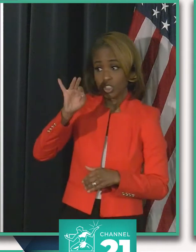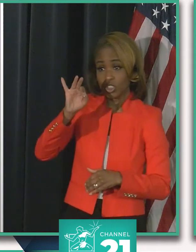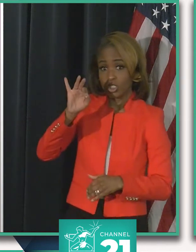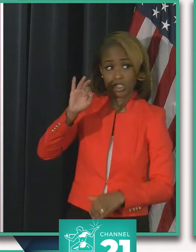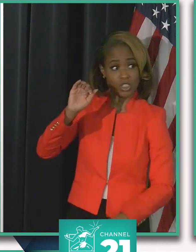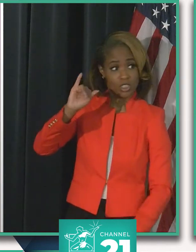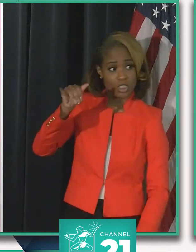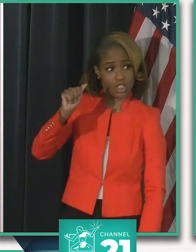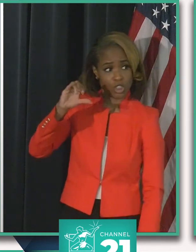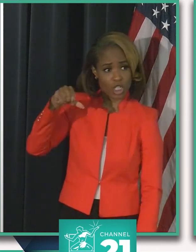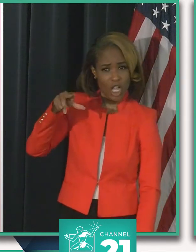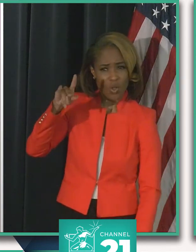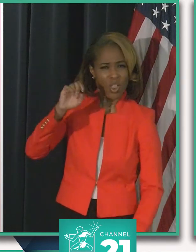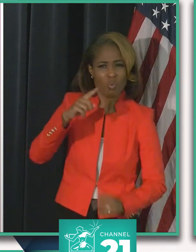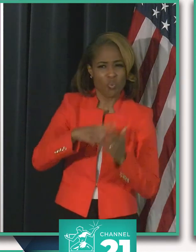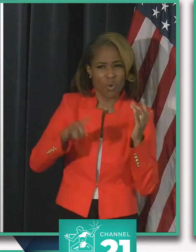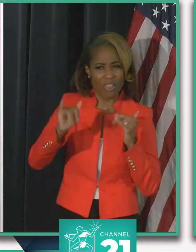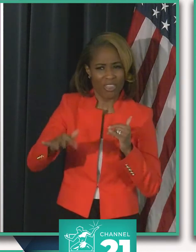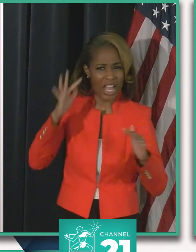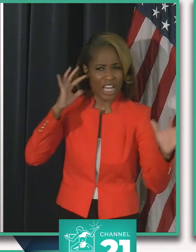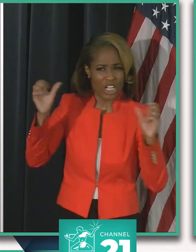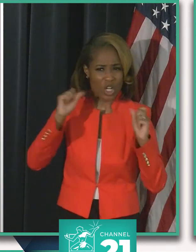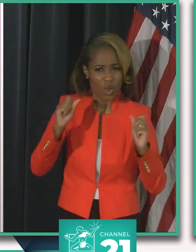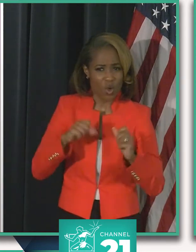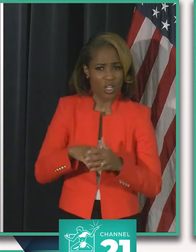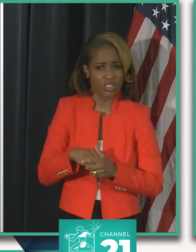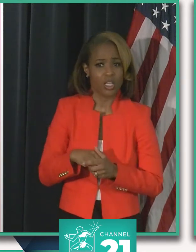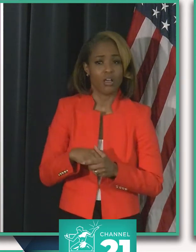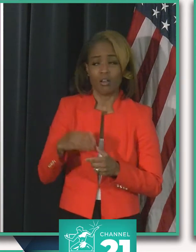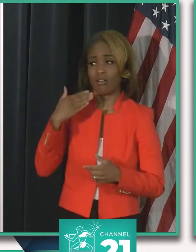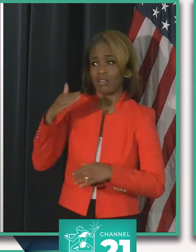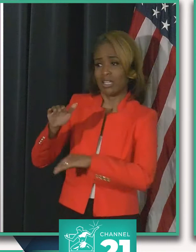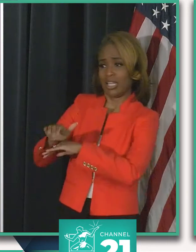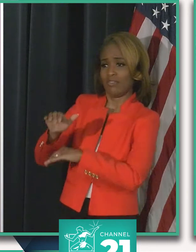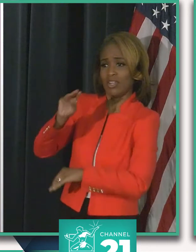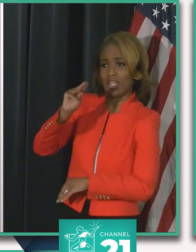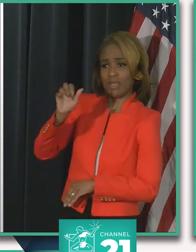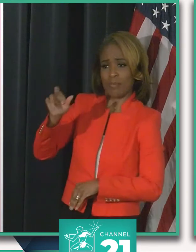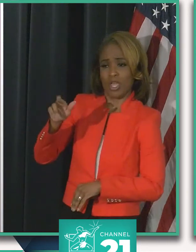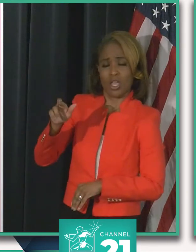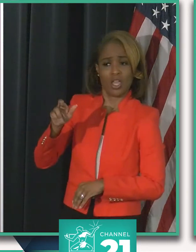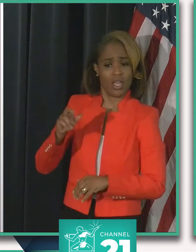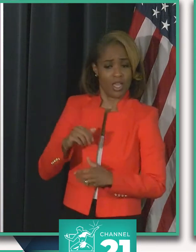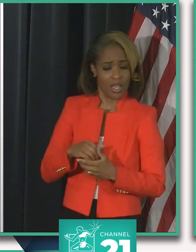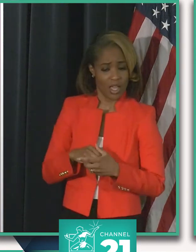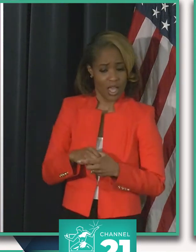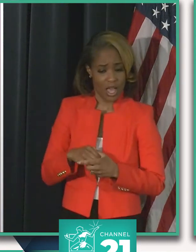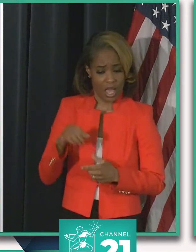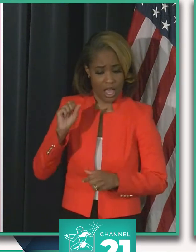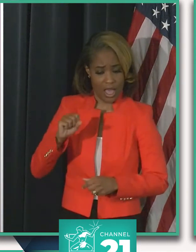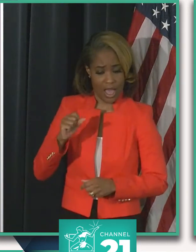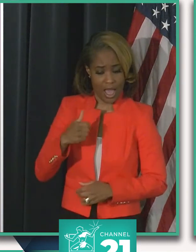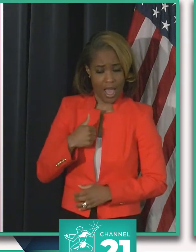Jacqueline is next. What's causing the impact, do we know? Good evening, Mayor. Good evening.